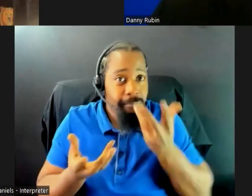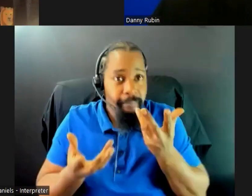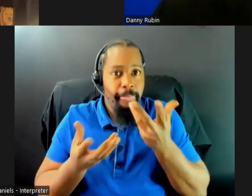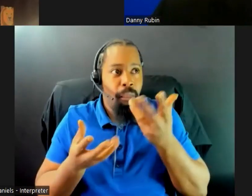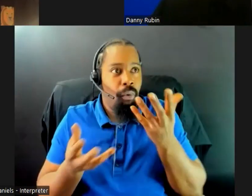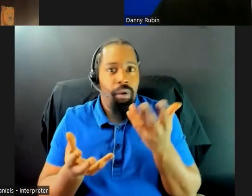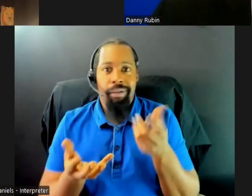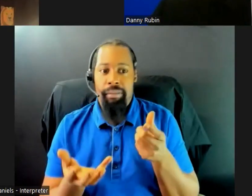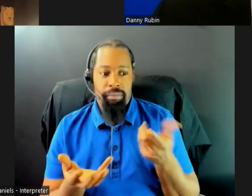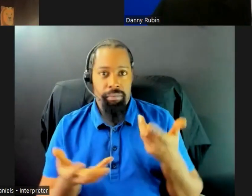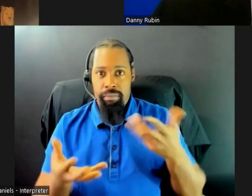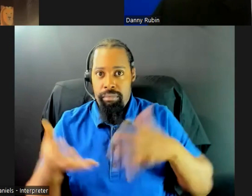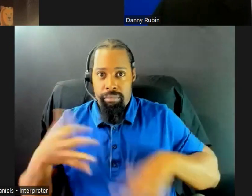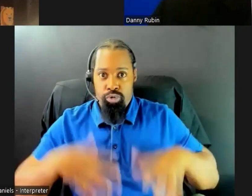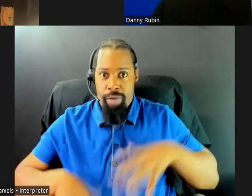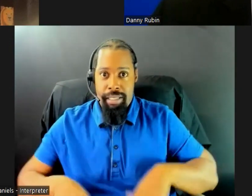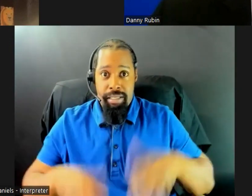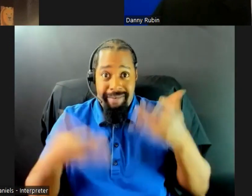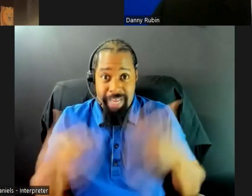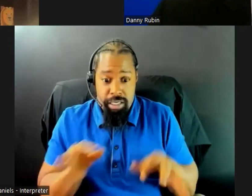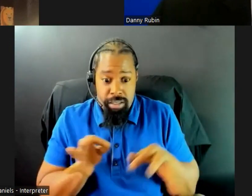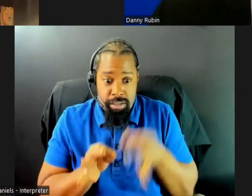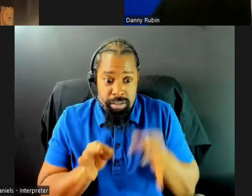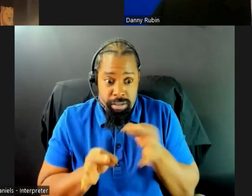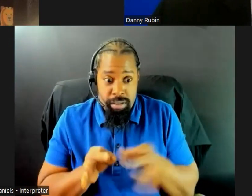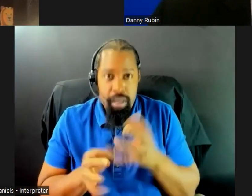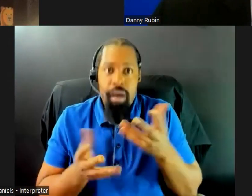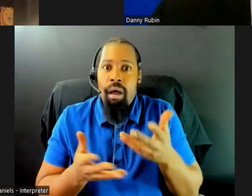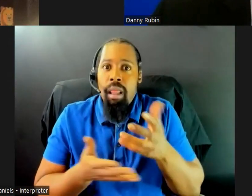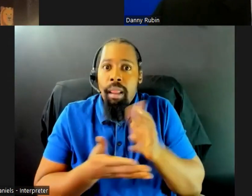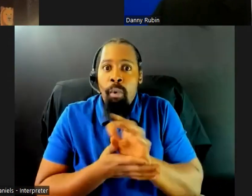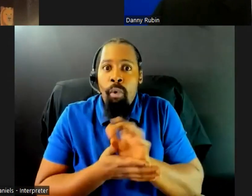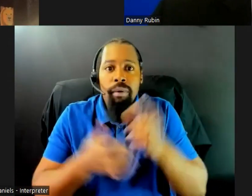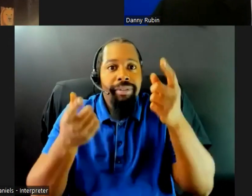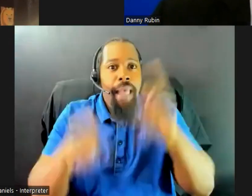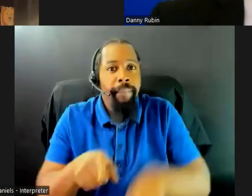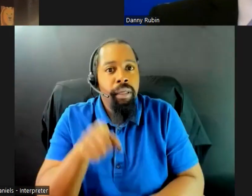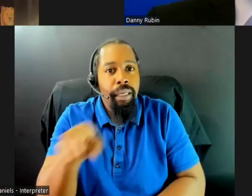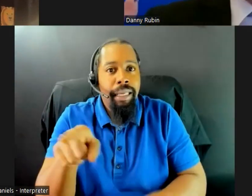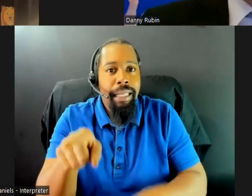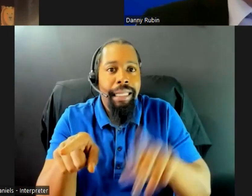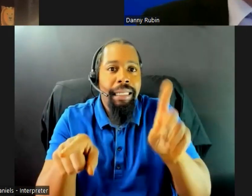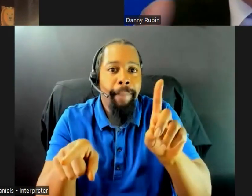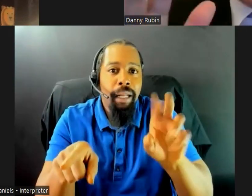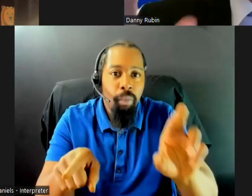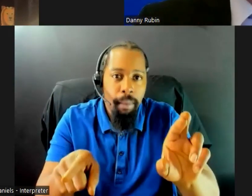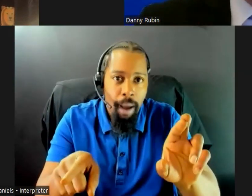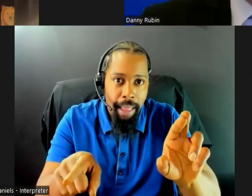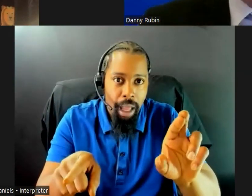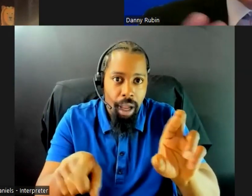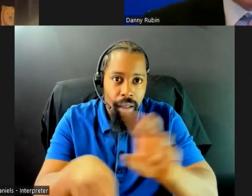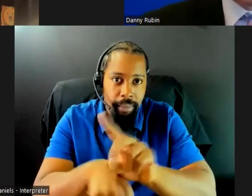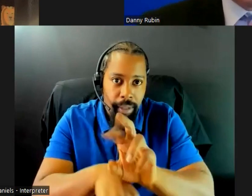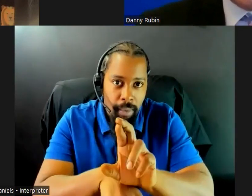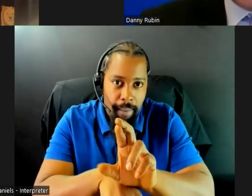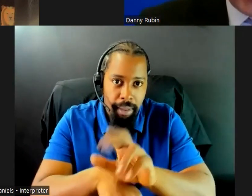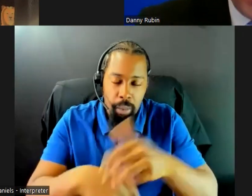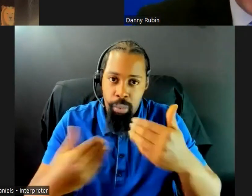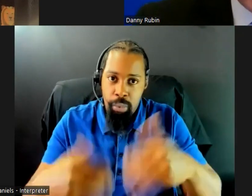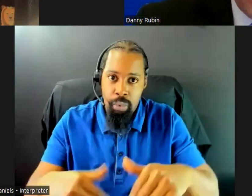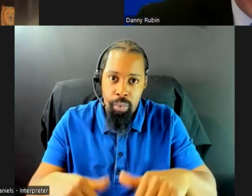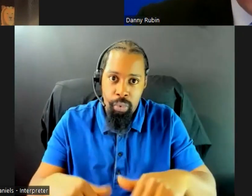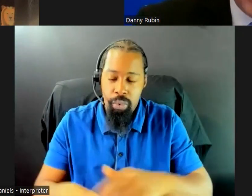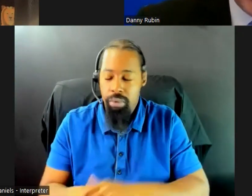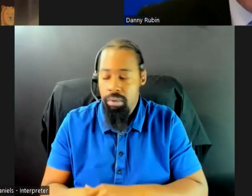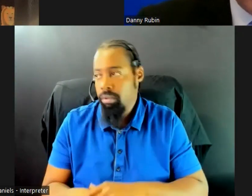shipped elsewhere, but we made it happen eventually. Okay, first of all, we talk a lot